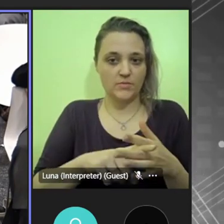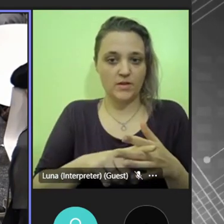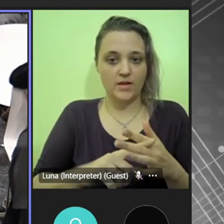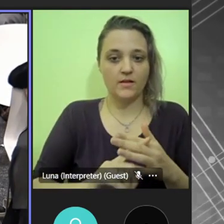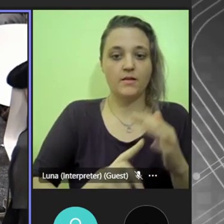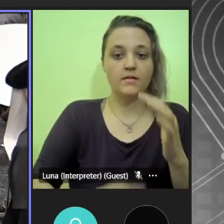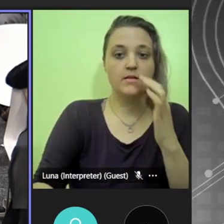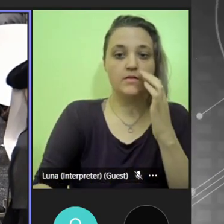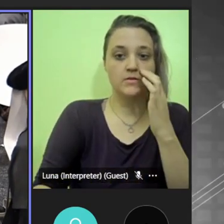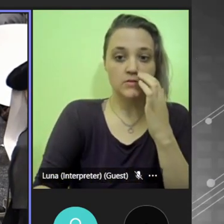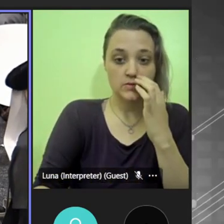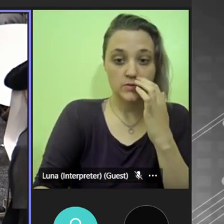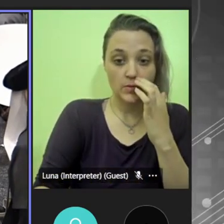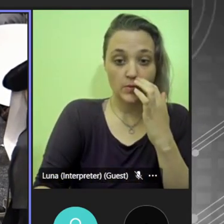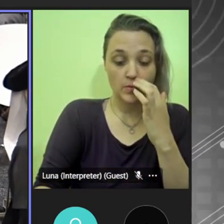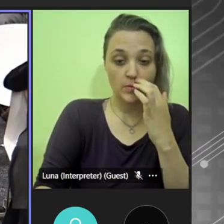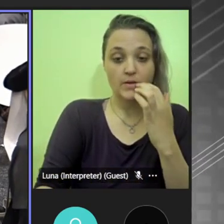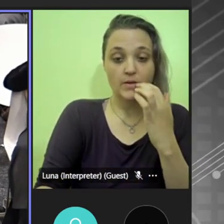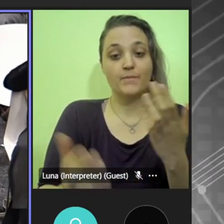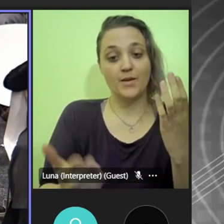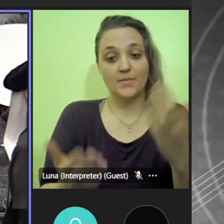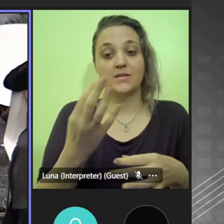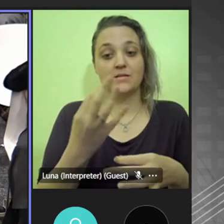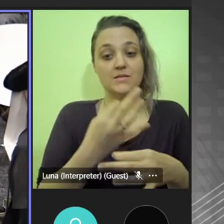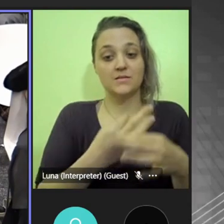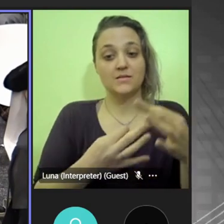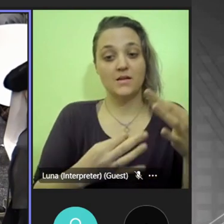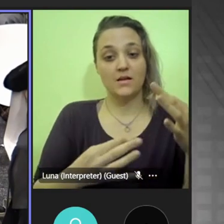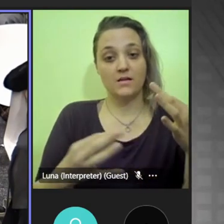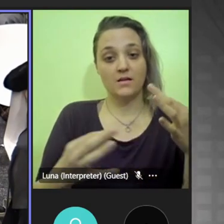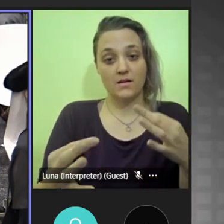fiscal year comes into play. And so maybe